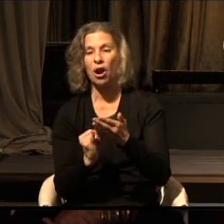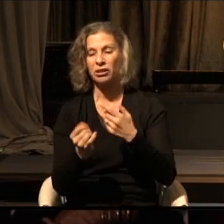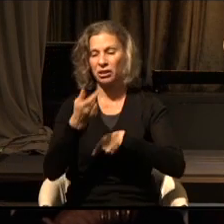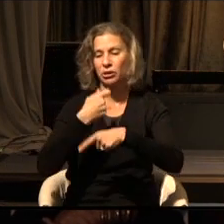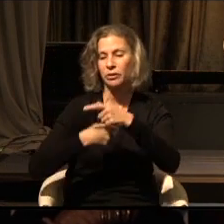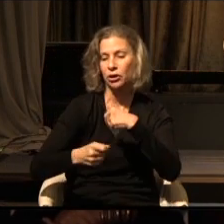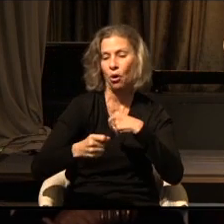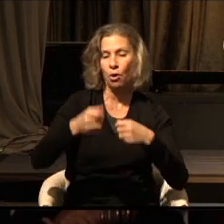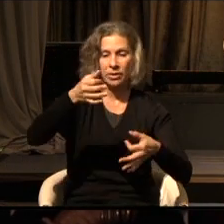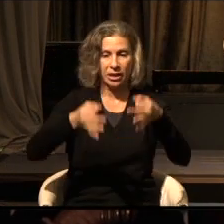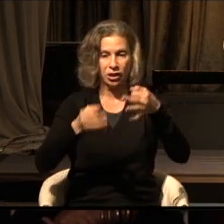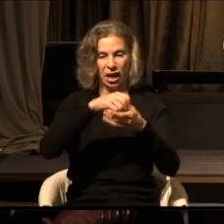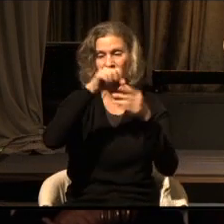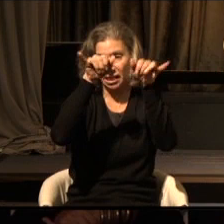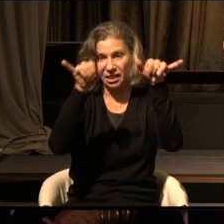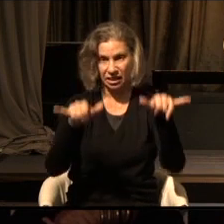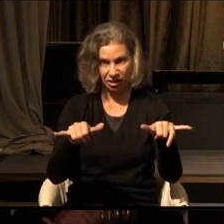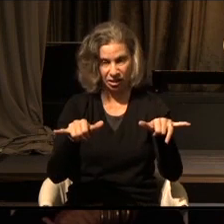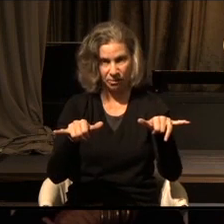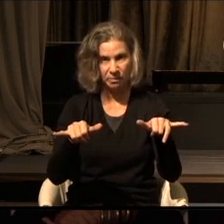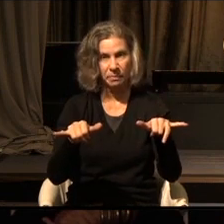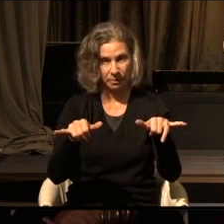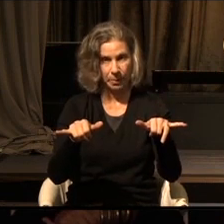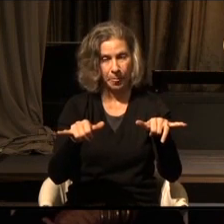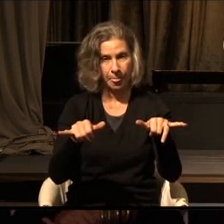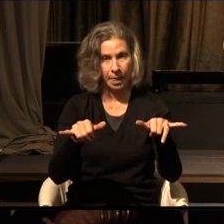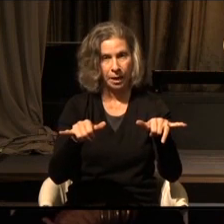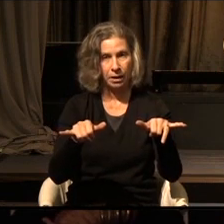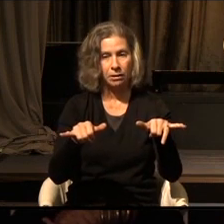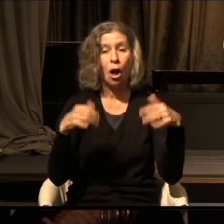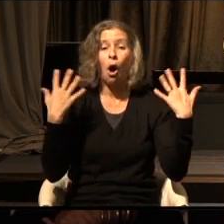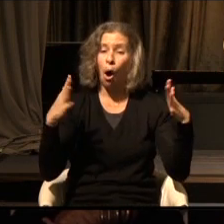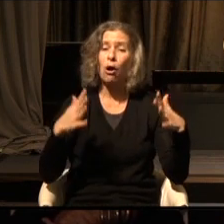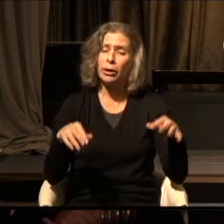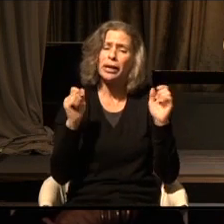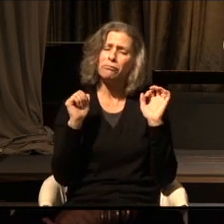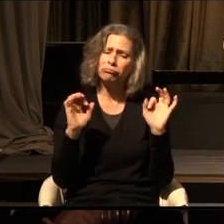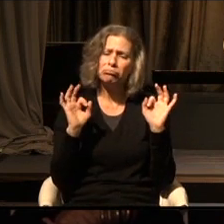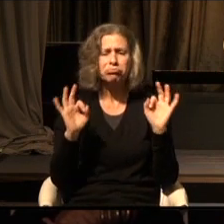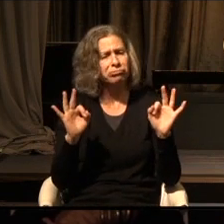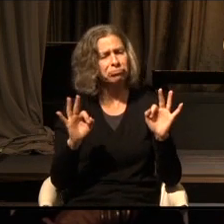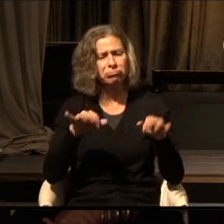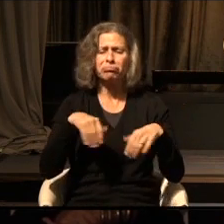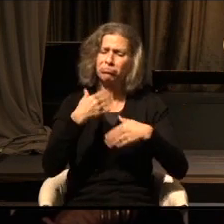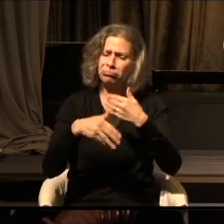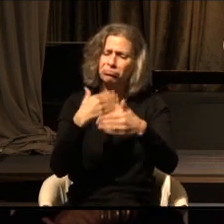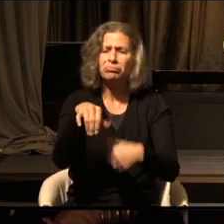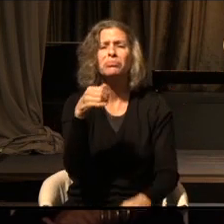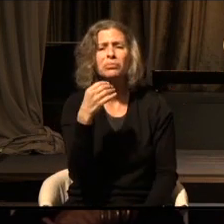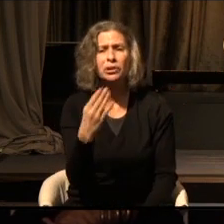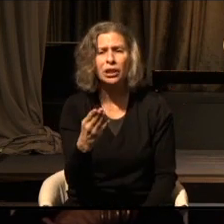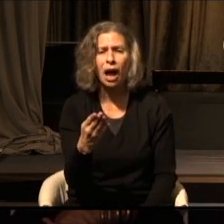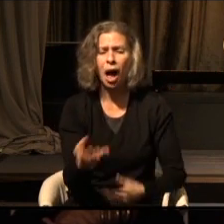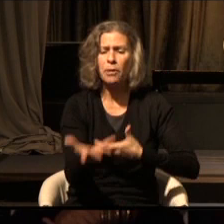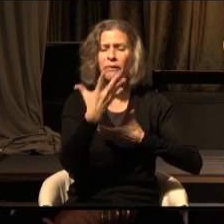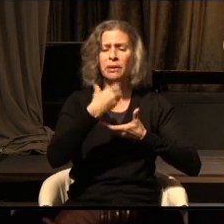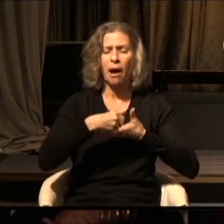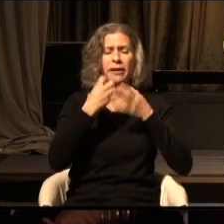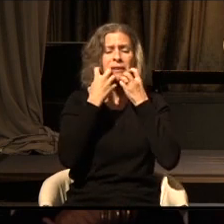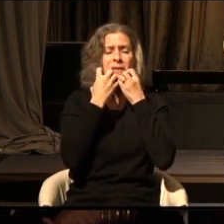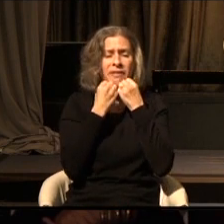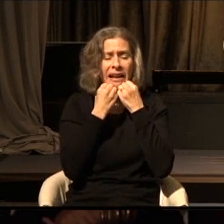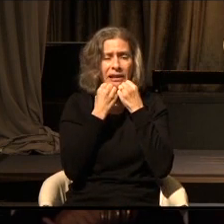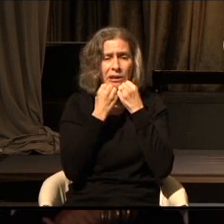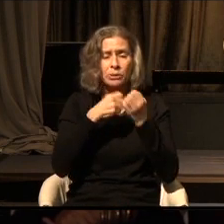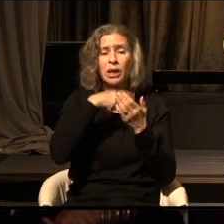to curricula used by orchestras across the globe. We were already doing a fairly good job of embodying these values in our programming, but when we put